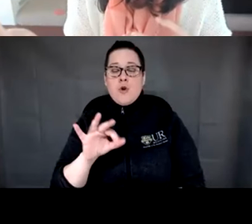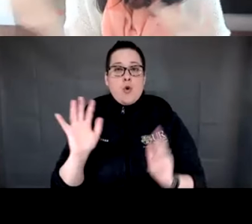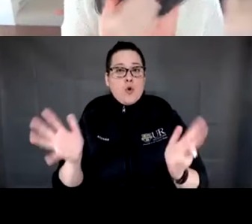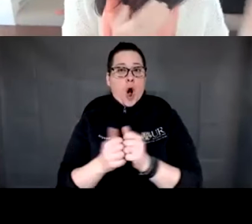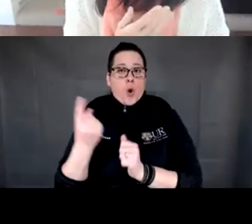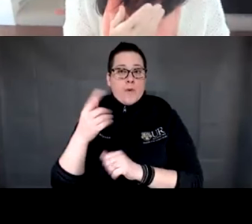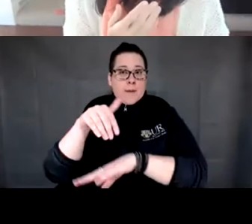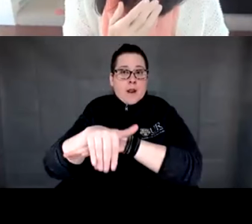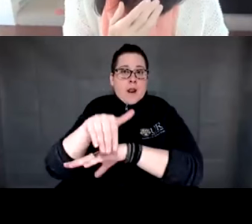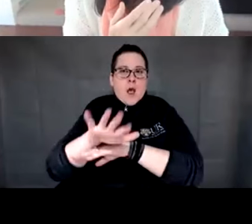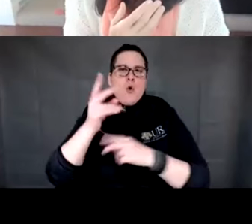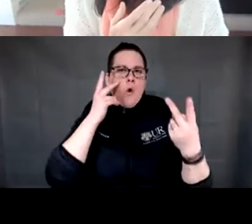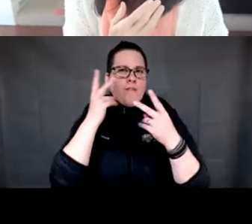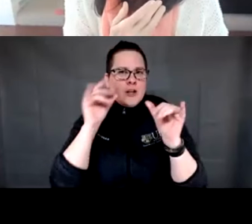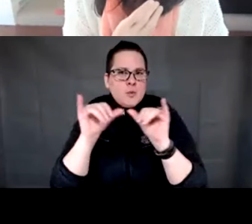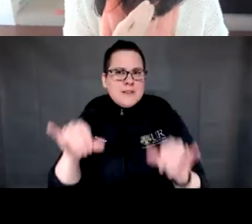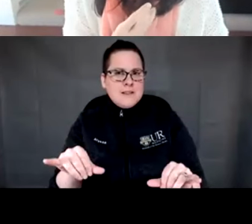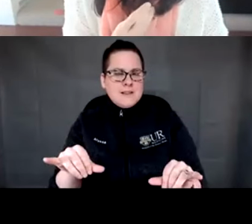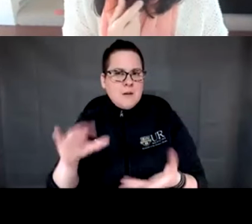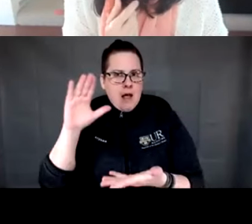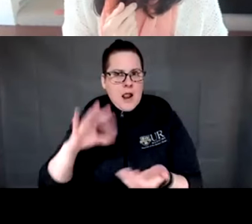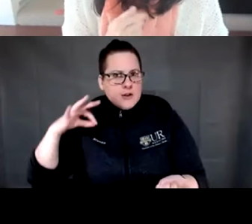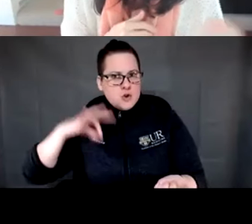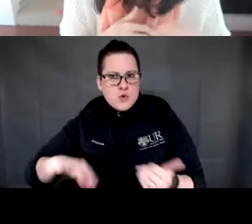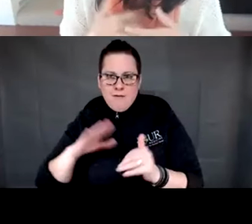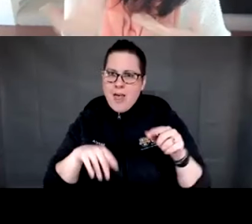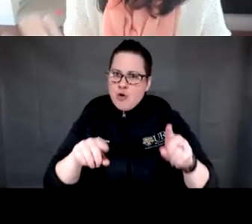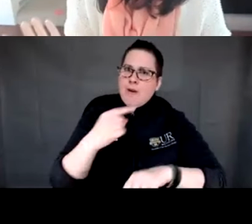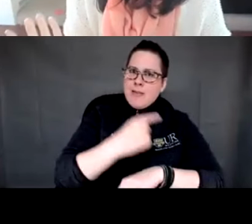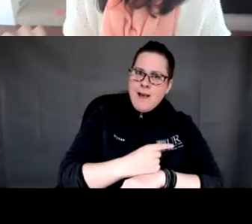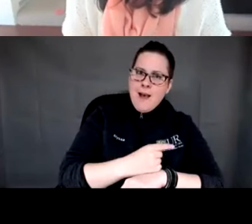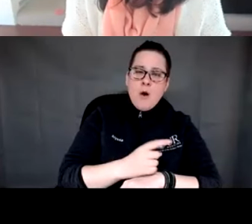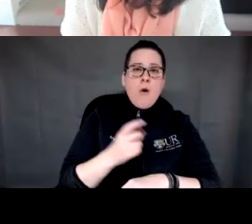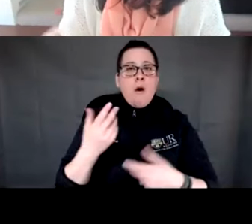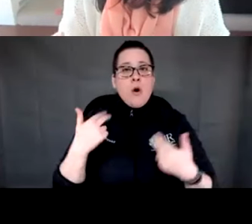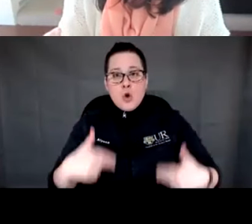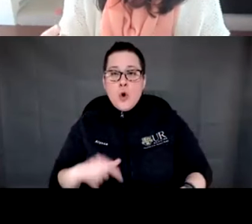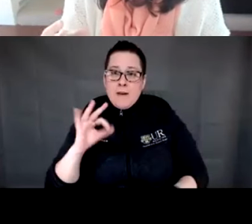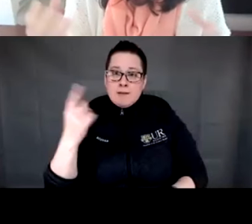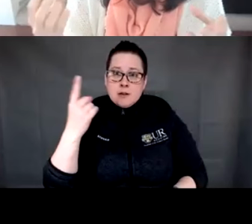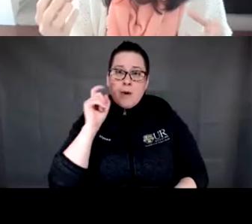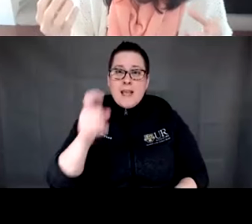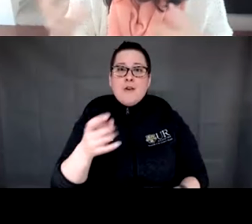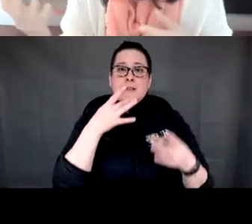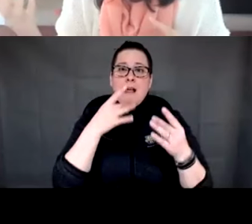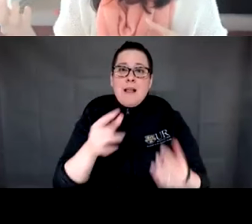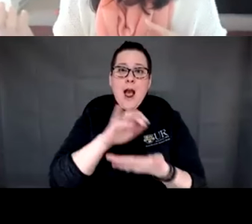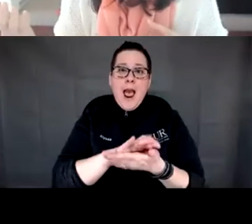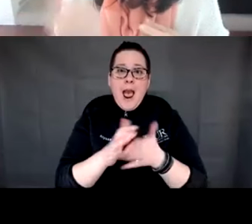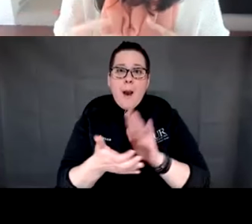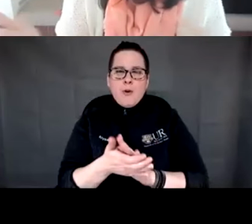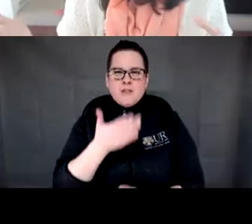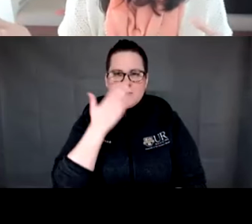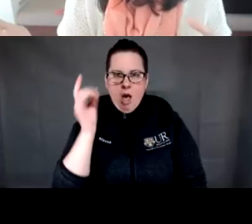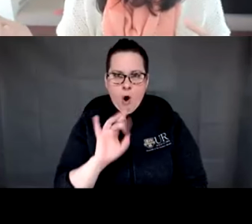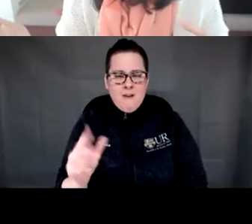in the evening, your visual system is not nearly as useful as it is during the day. Or as a human, you know, if somebody gives you a delicious looking hamburger, but it smells terrible,